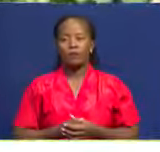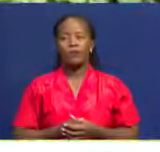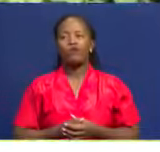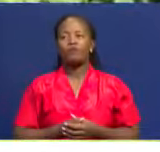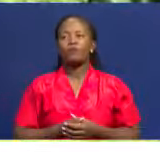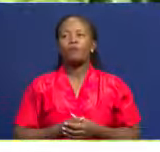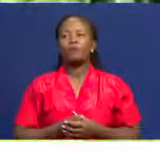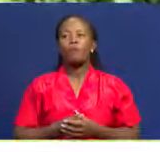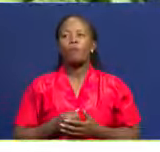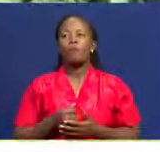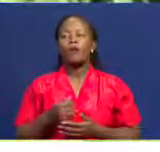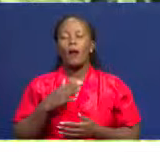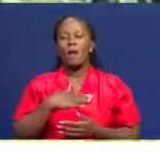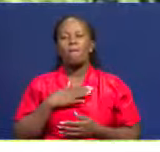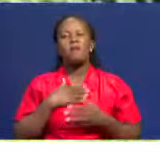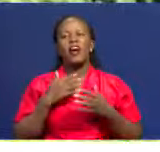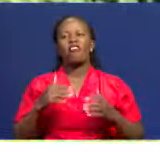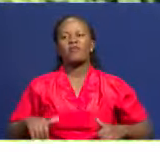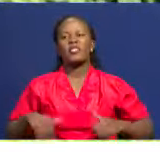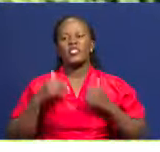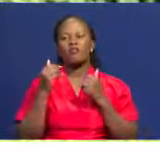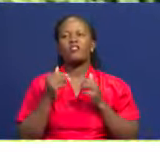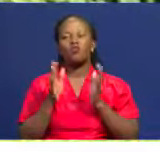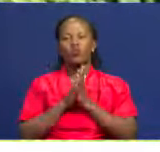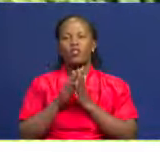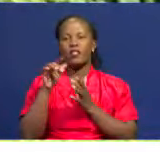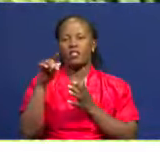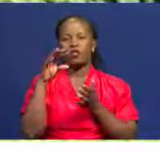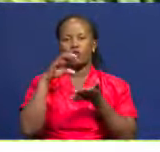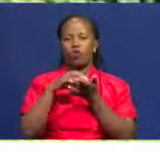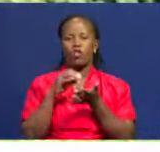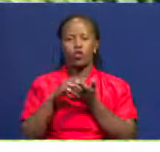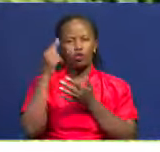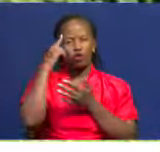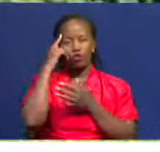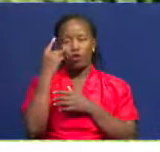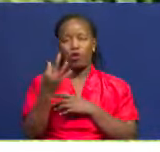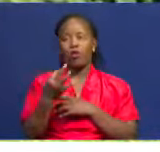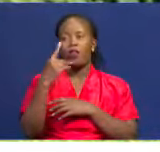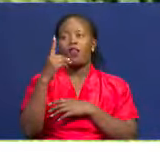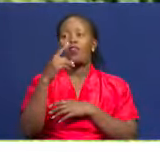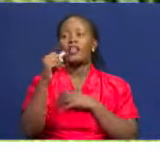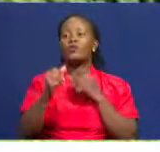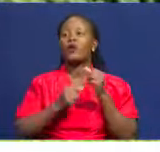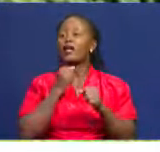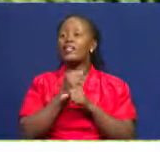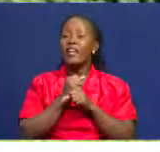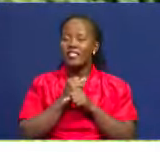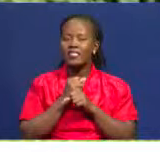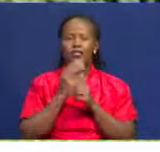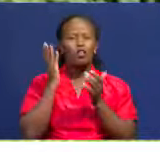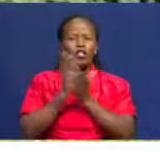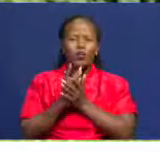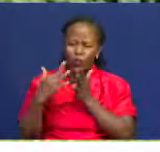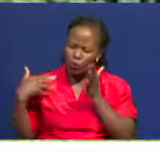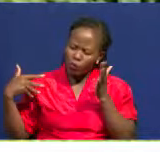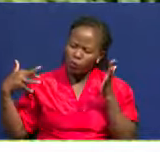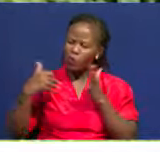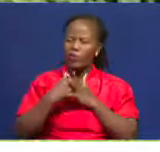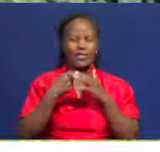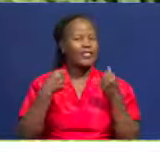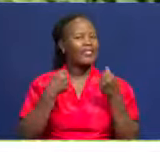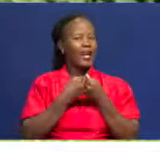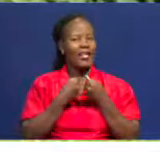I'm a sickler. I've been living with sickle cell for 31 years. And the journey has been a challenge to me because of